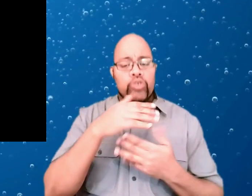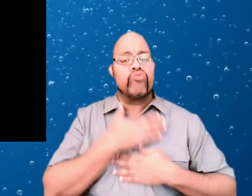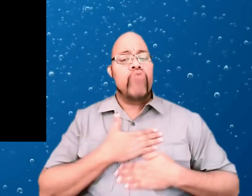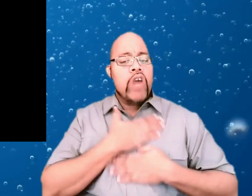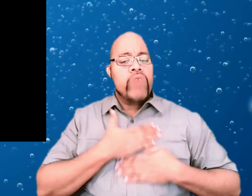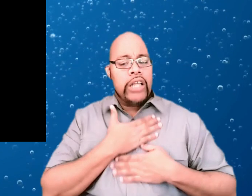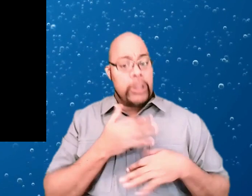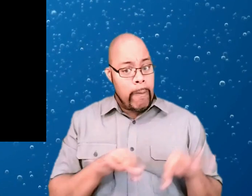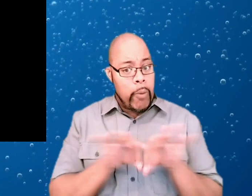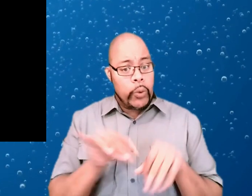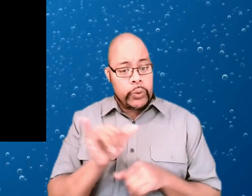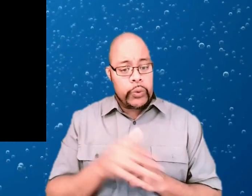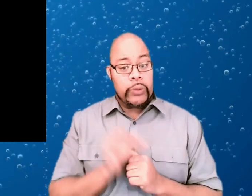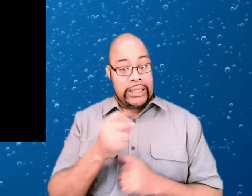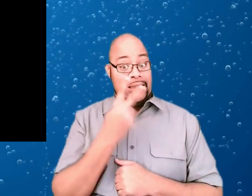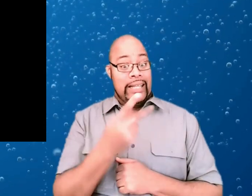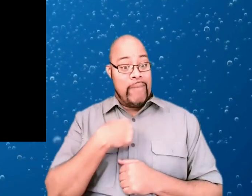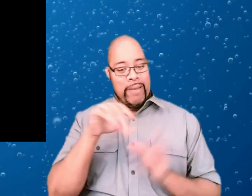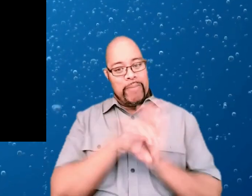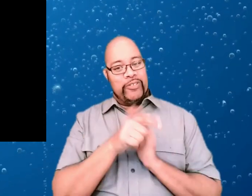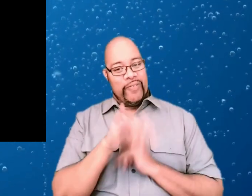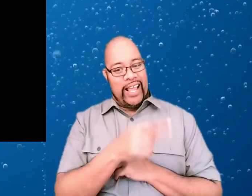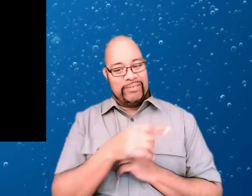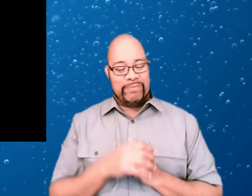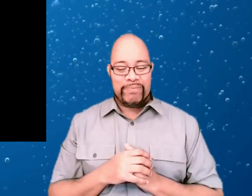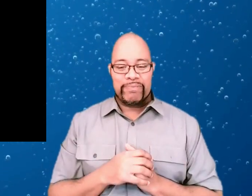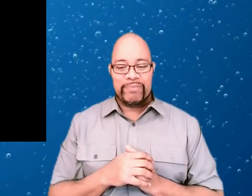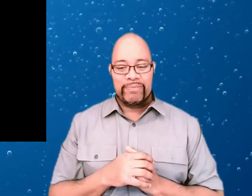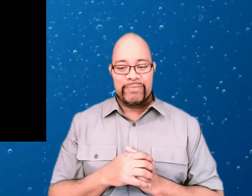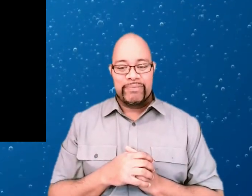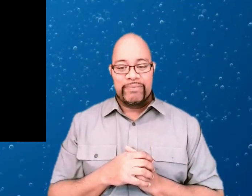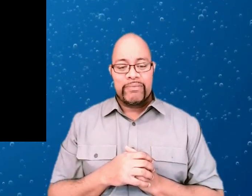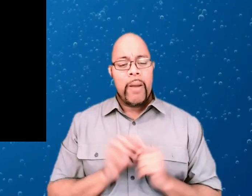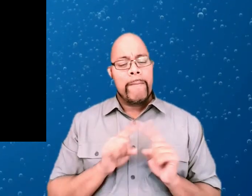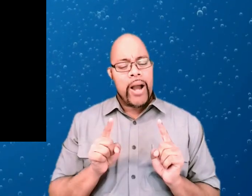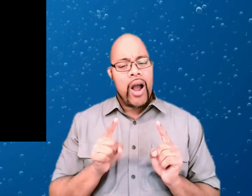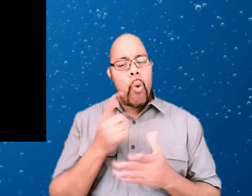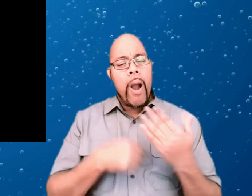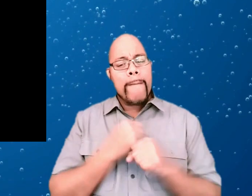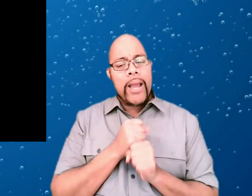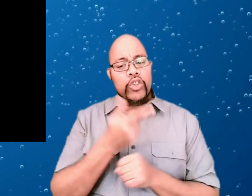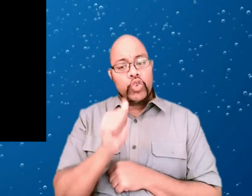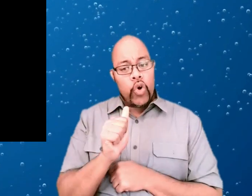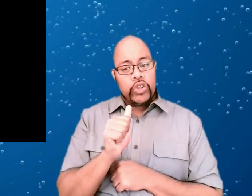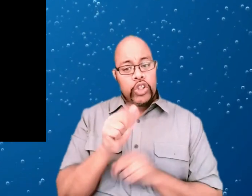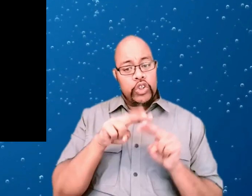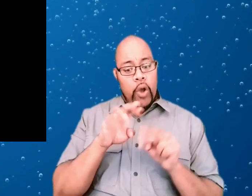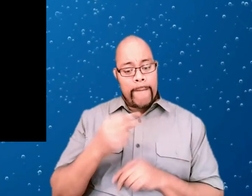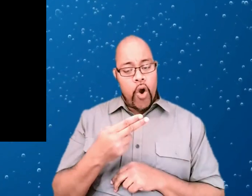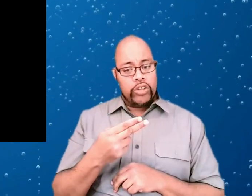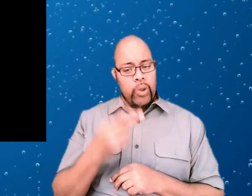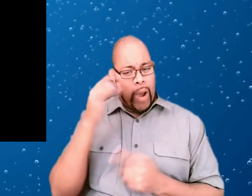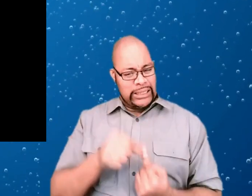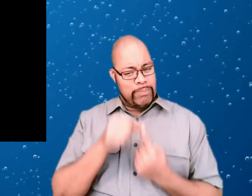and recreational importance, as you can see from me in this picture. But what makes Georgia's salt